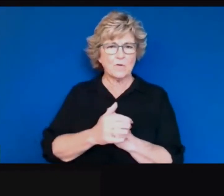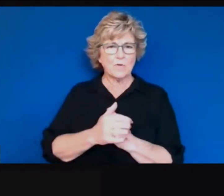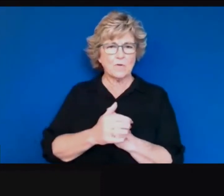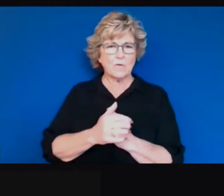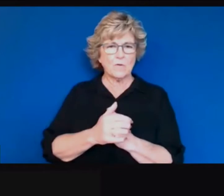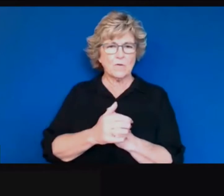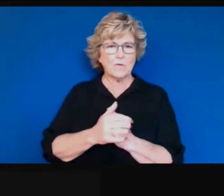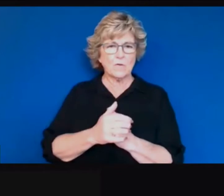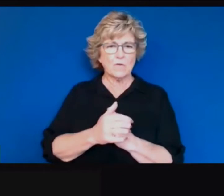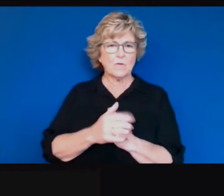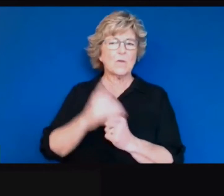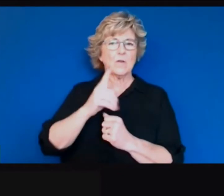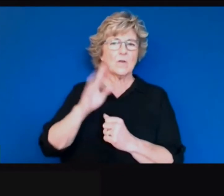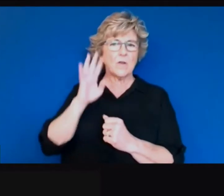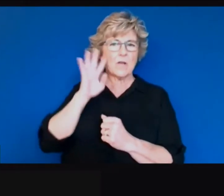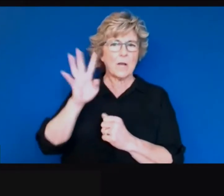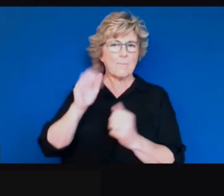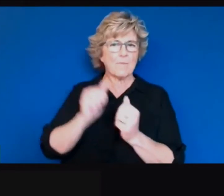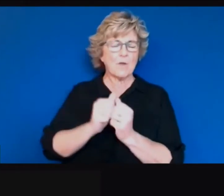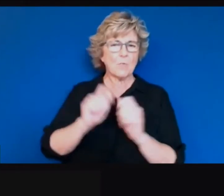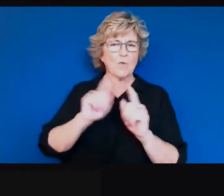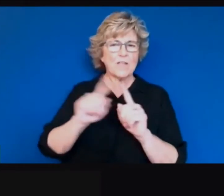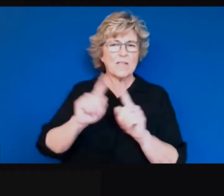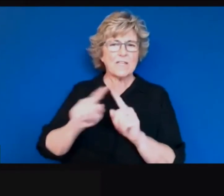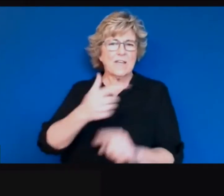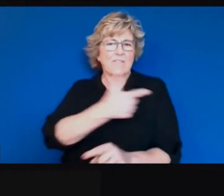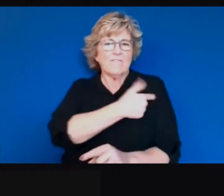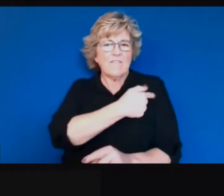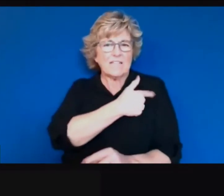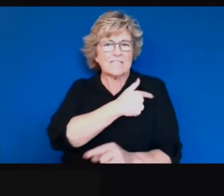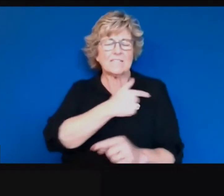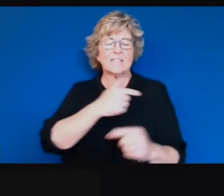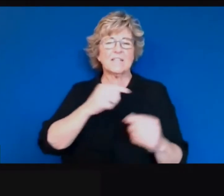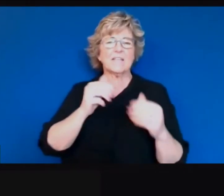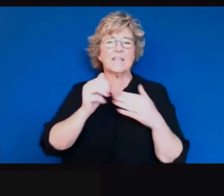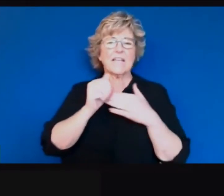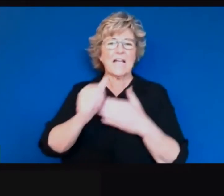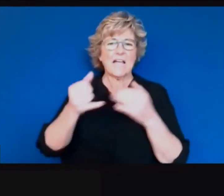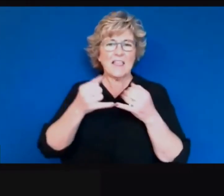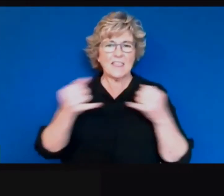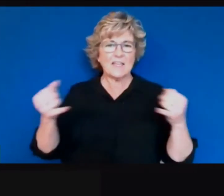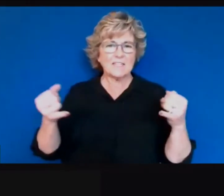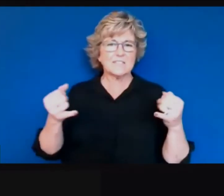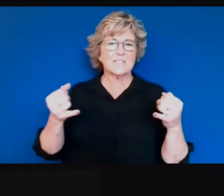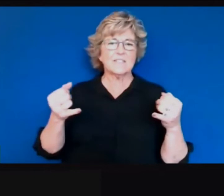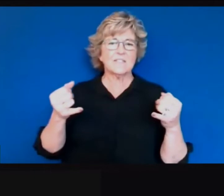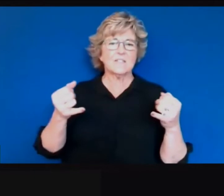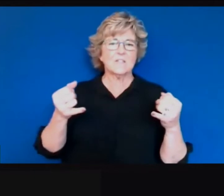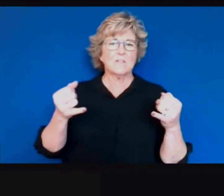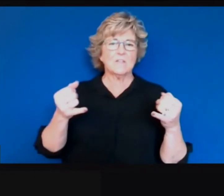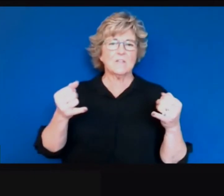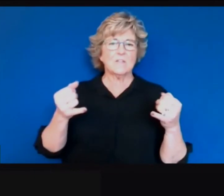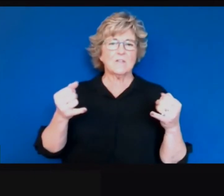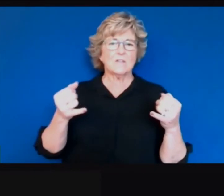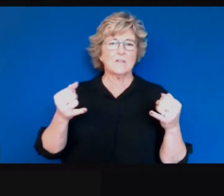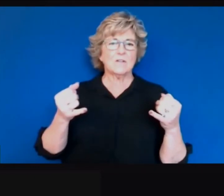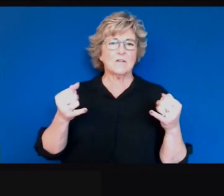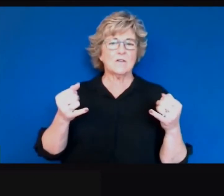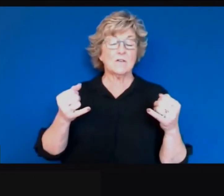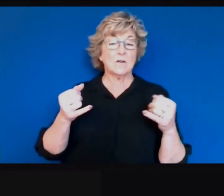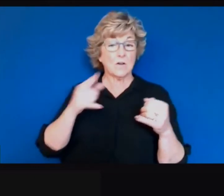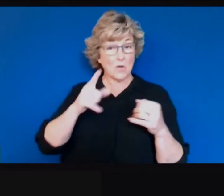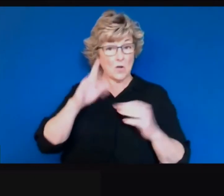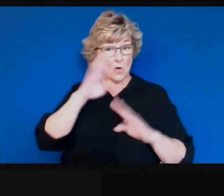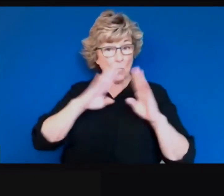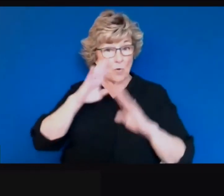you're coming up with guidelines right now on vaccines, but we're already seeing some counties making their own decisions. Are you worried